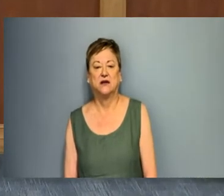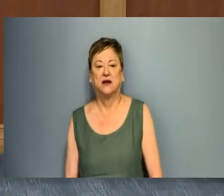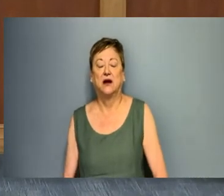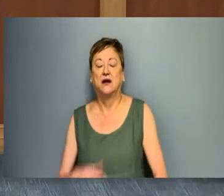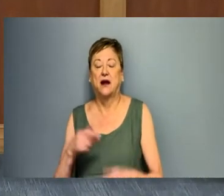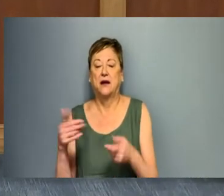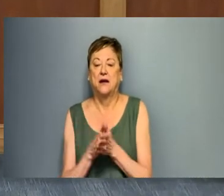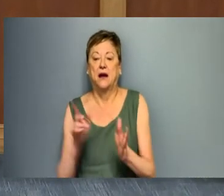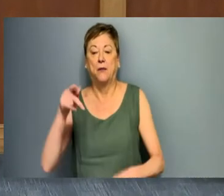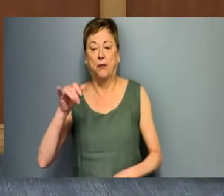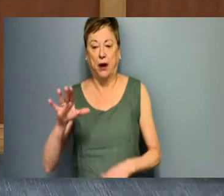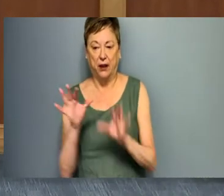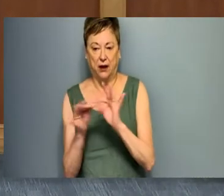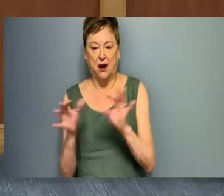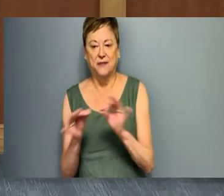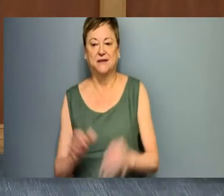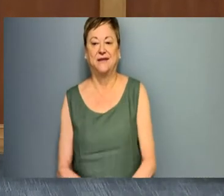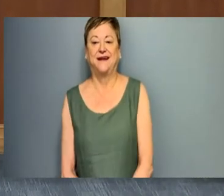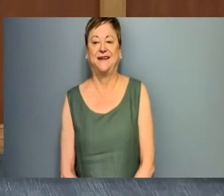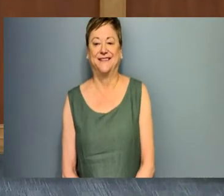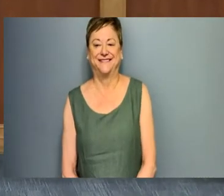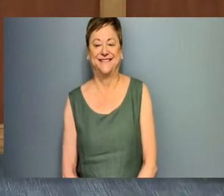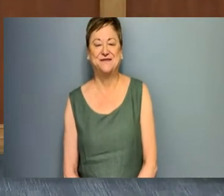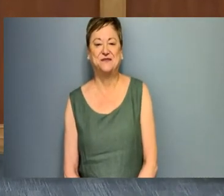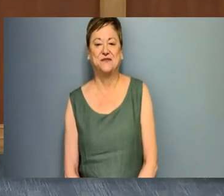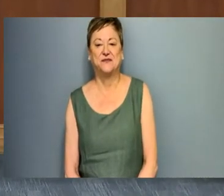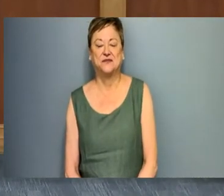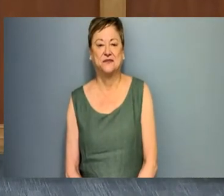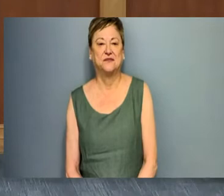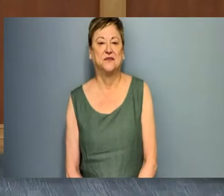come up to the microphone here, sorry.